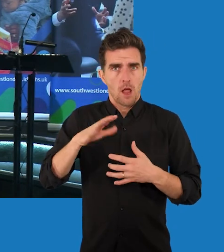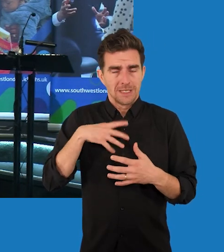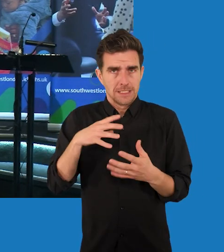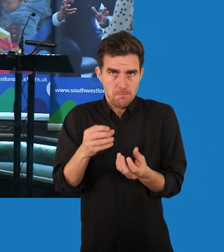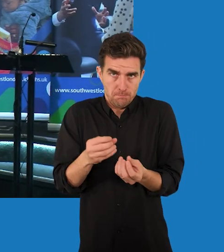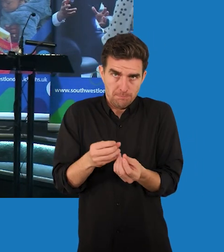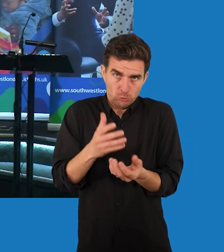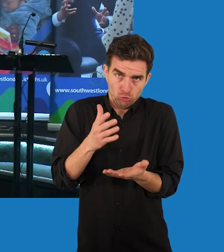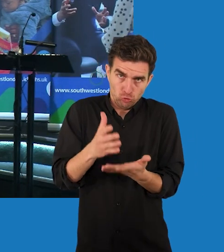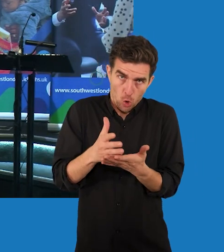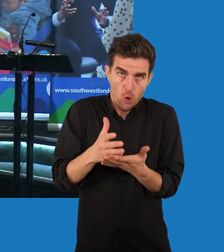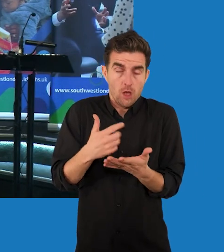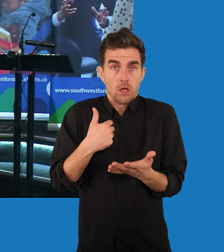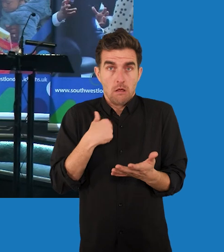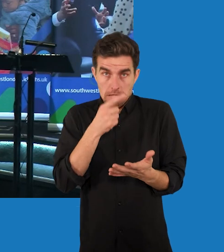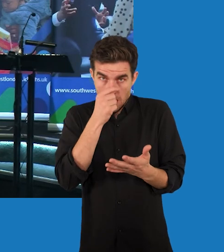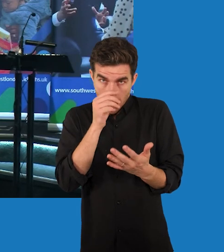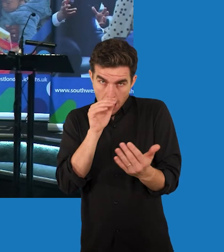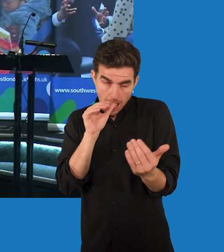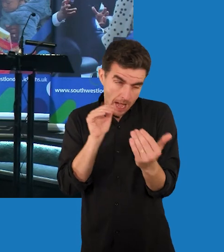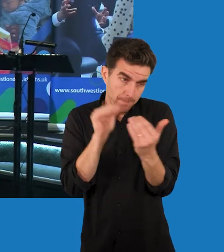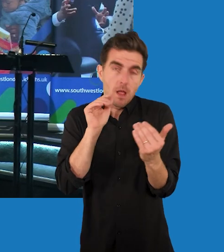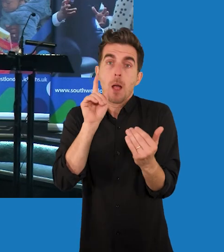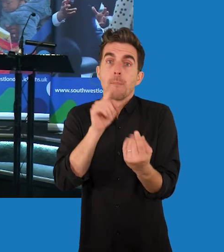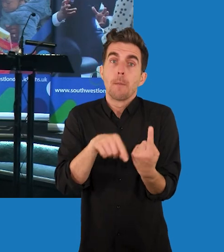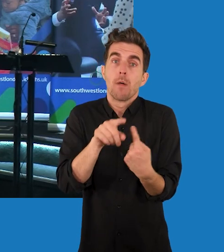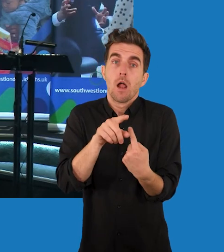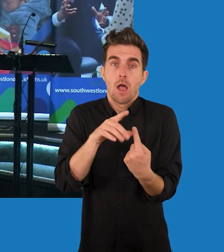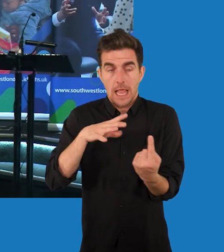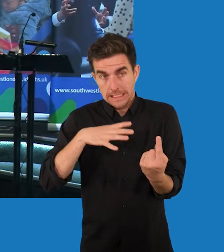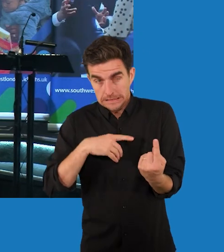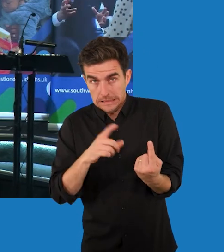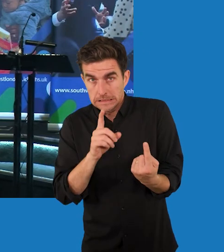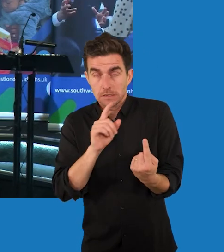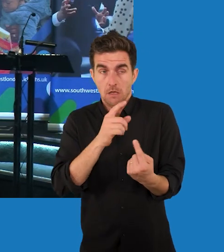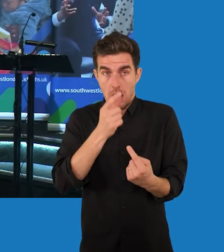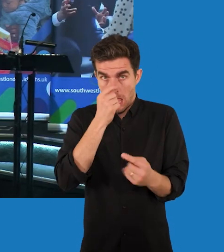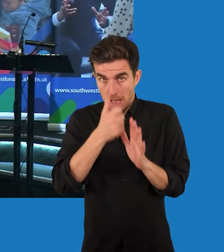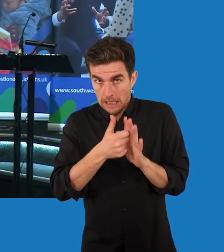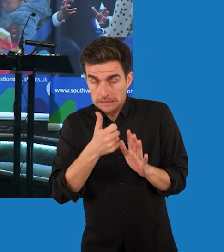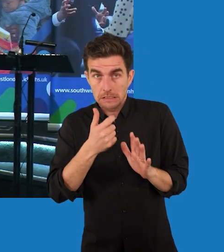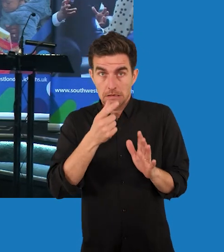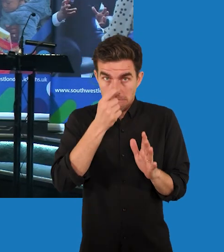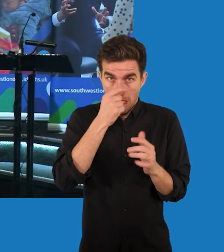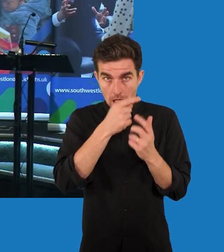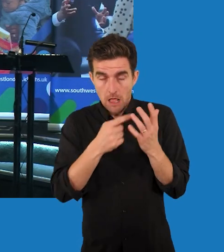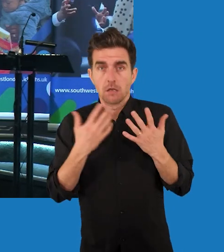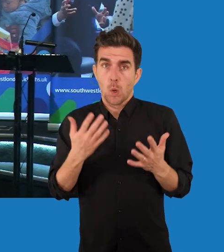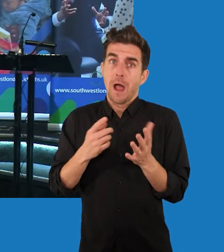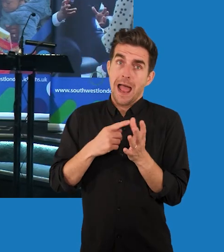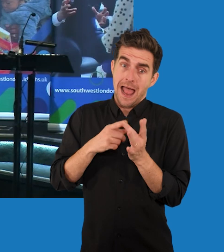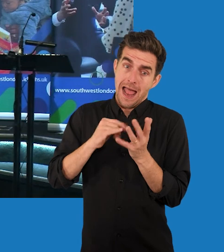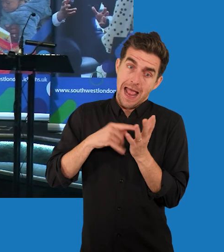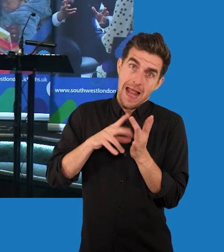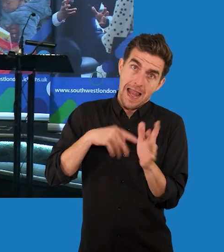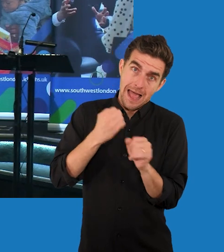but actually we also need to make sure that we can tailor that around people's needs, people's capabilities, people's capacities. So